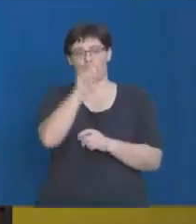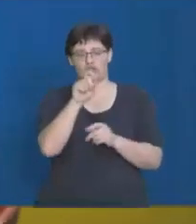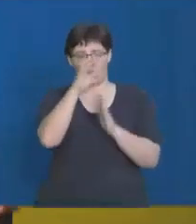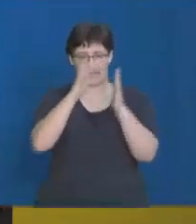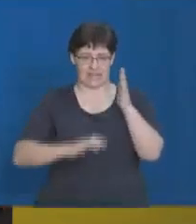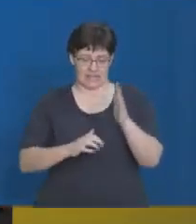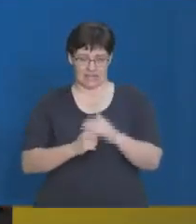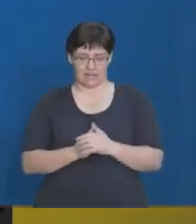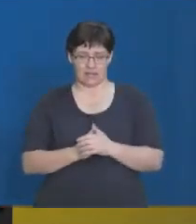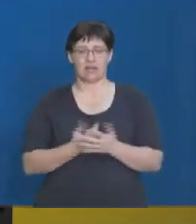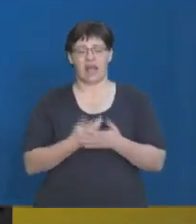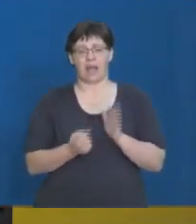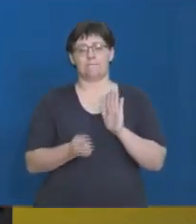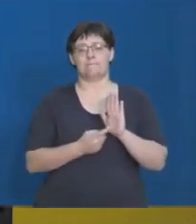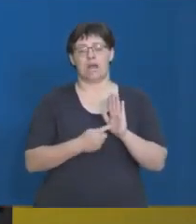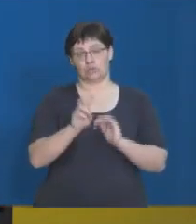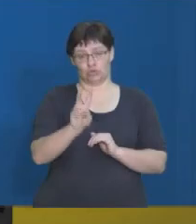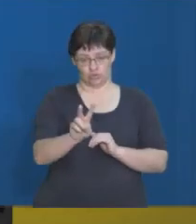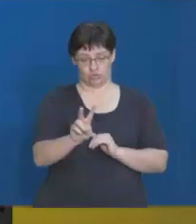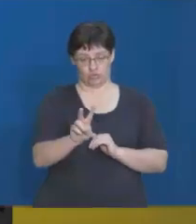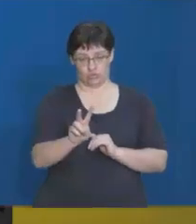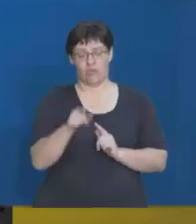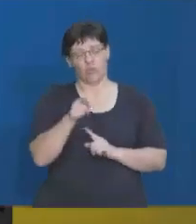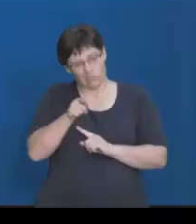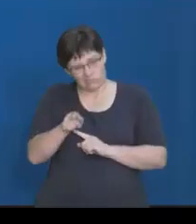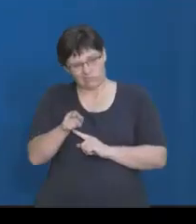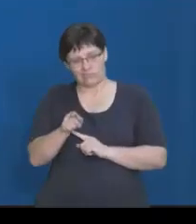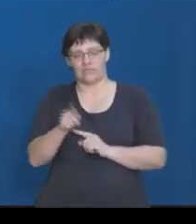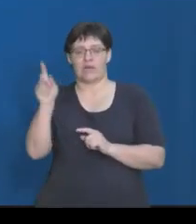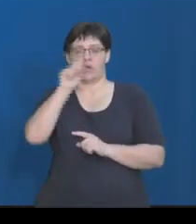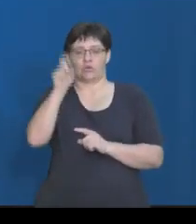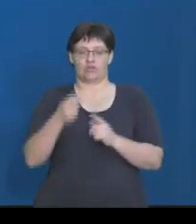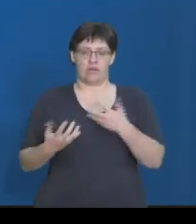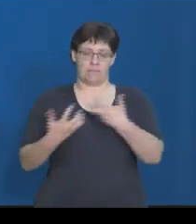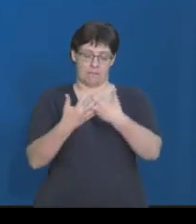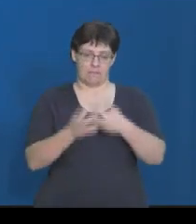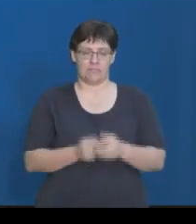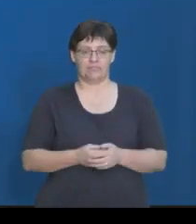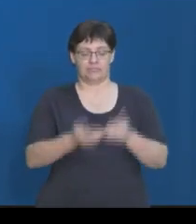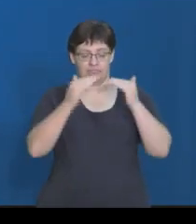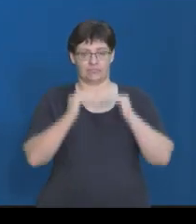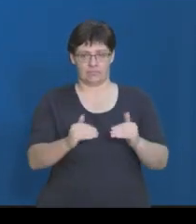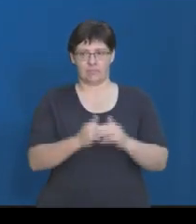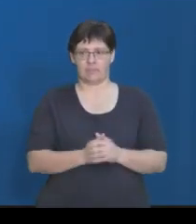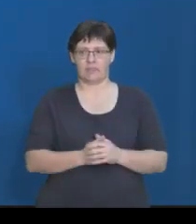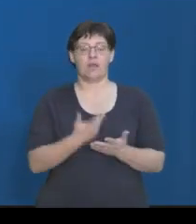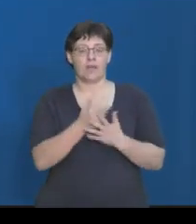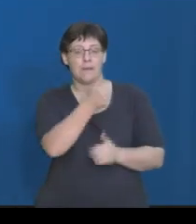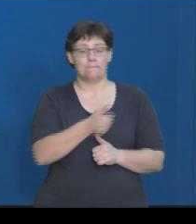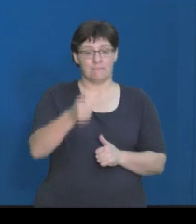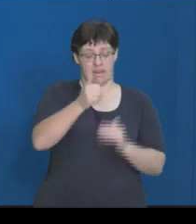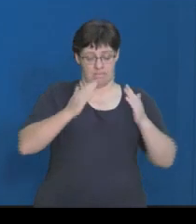That normally carries the 2 marks that you need for that part of the essay question. Then we move on, we look at the main